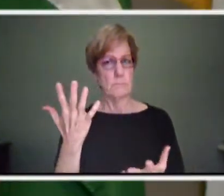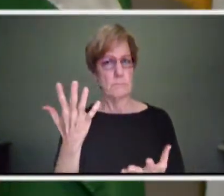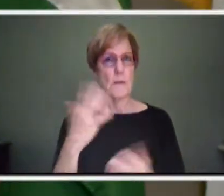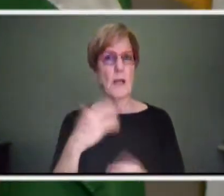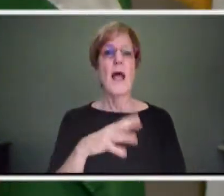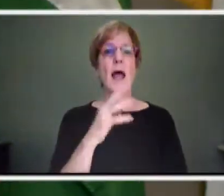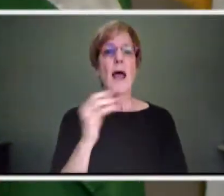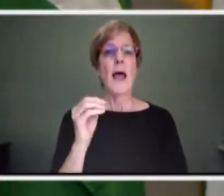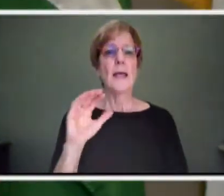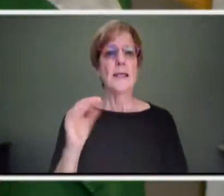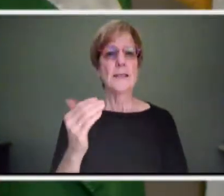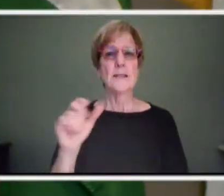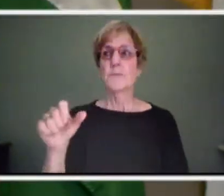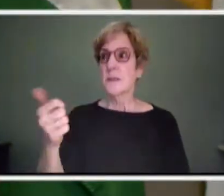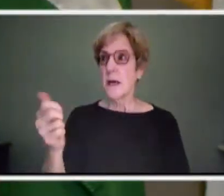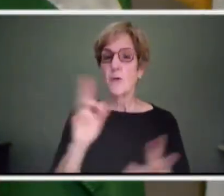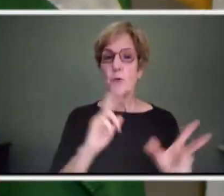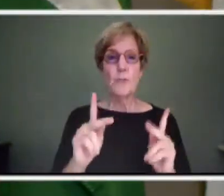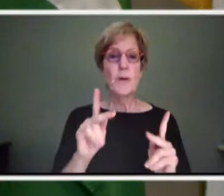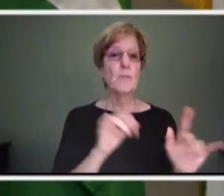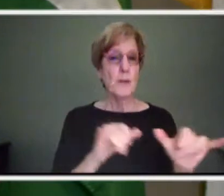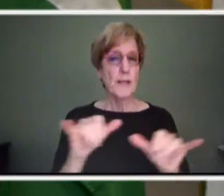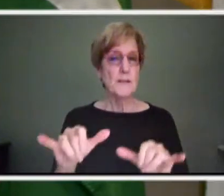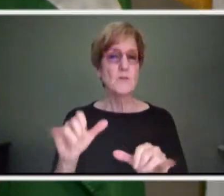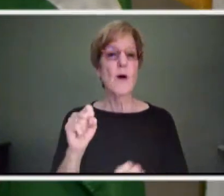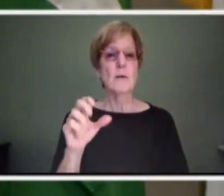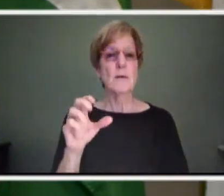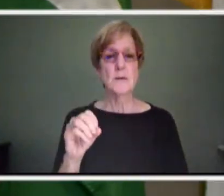like others in the community may be as well. So I